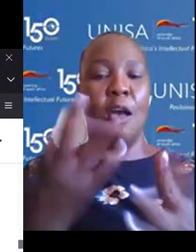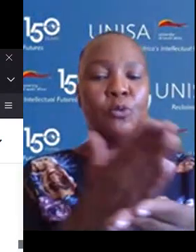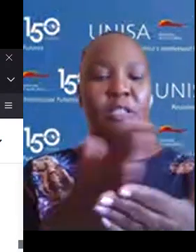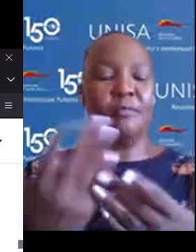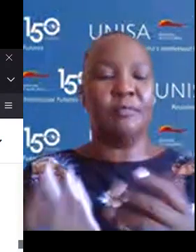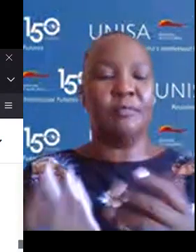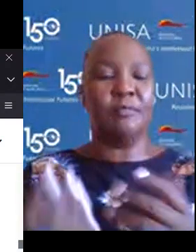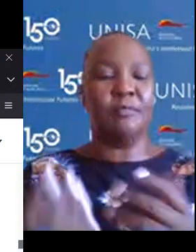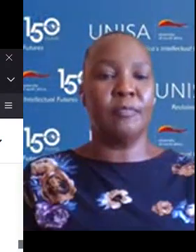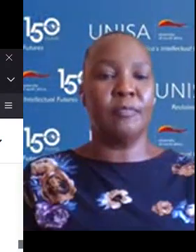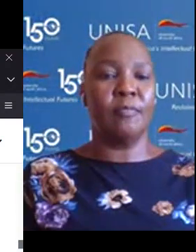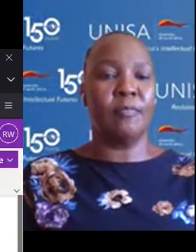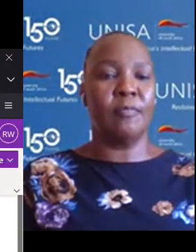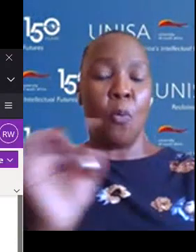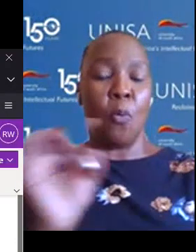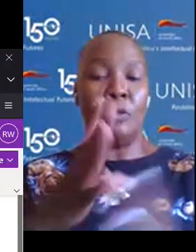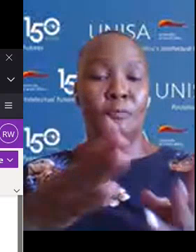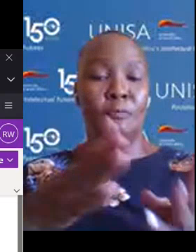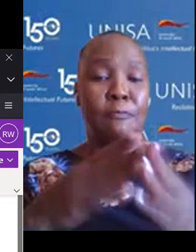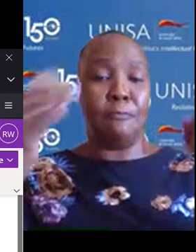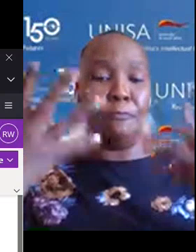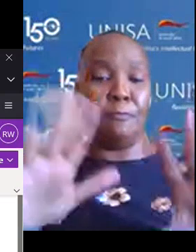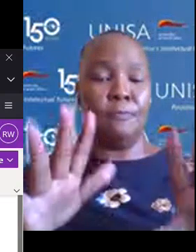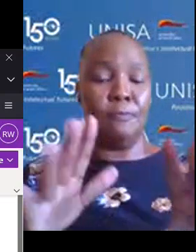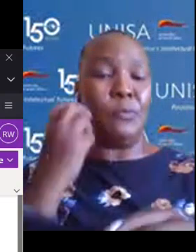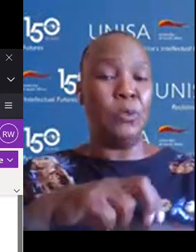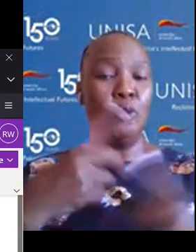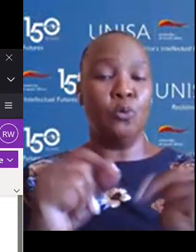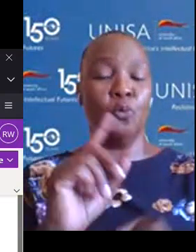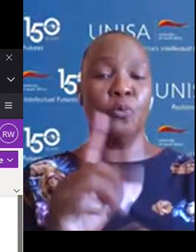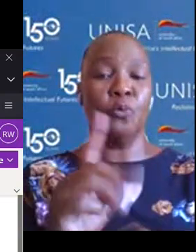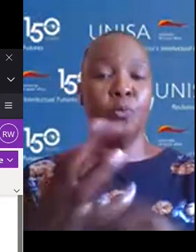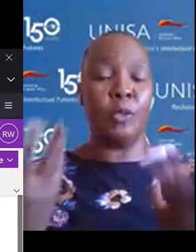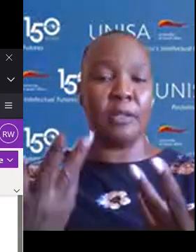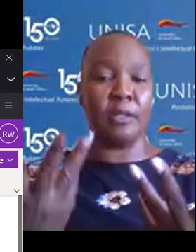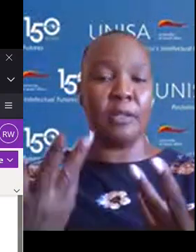So once you're done, all you need to do